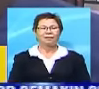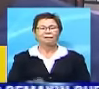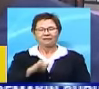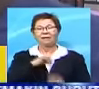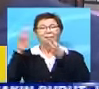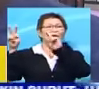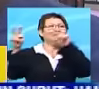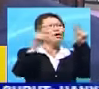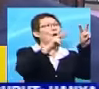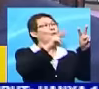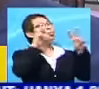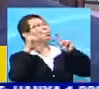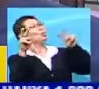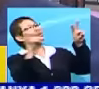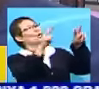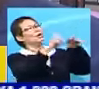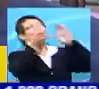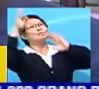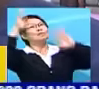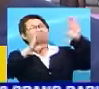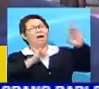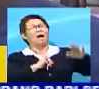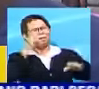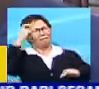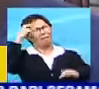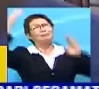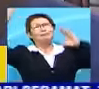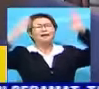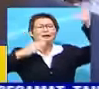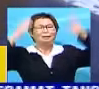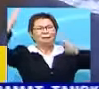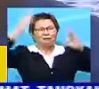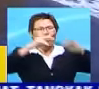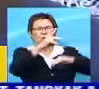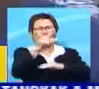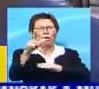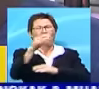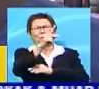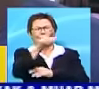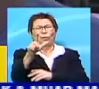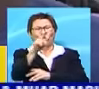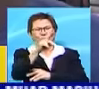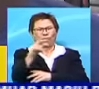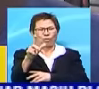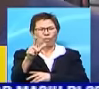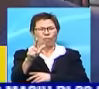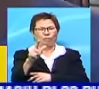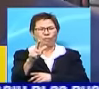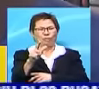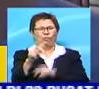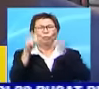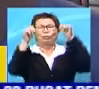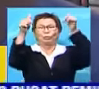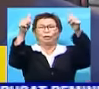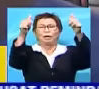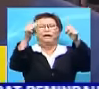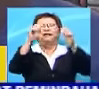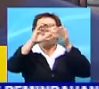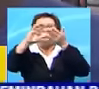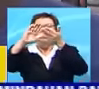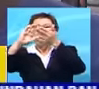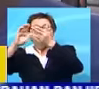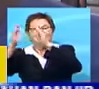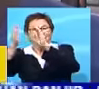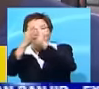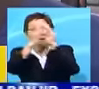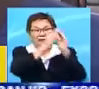Pemandangan di Malaysia, and I think it's Malaysia, khususnya Kuala Lumpur, it's very great city, cleaner, and